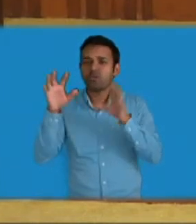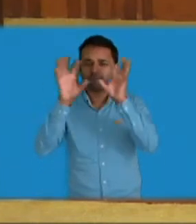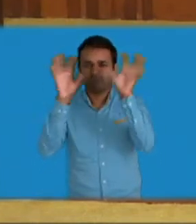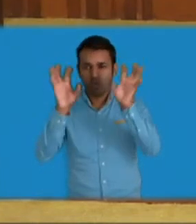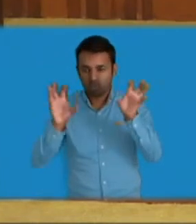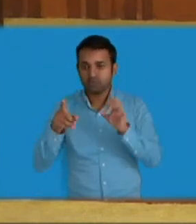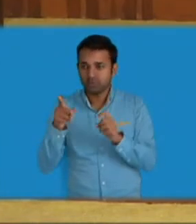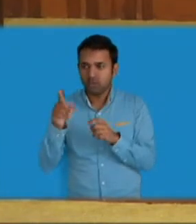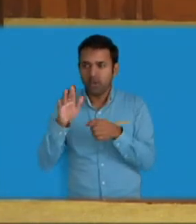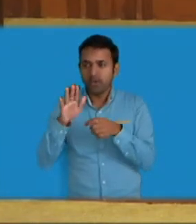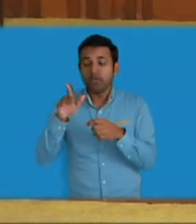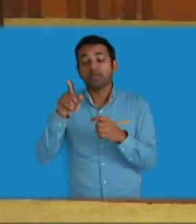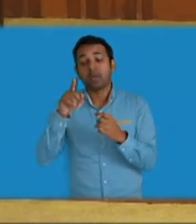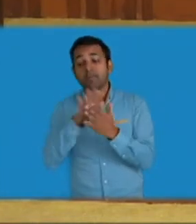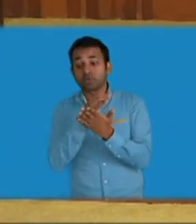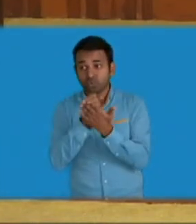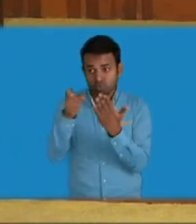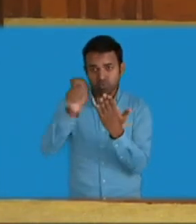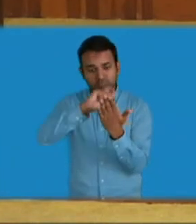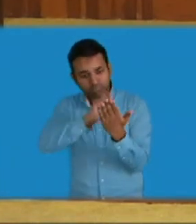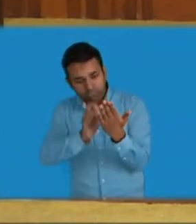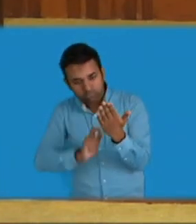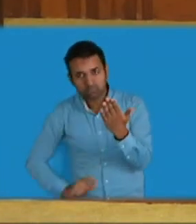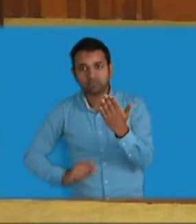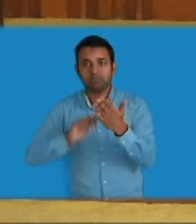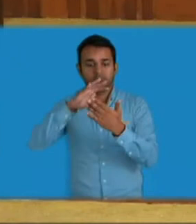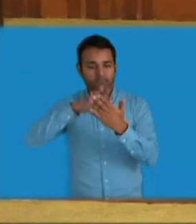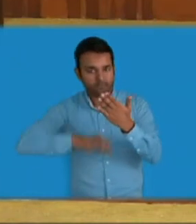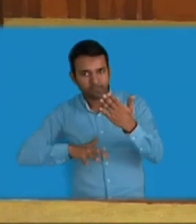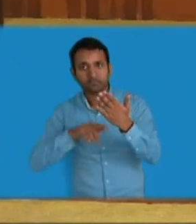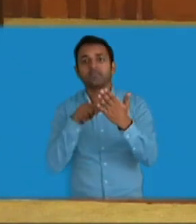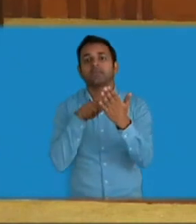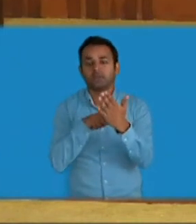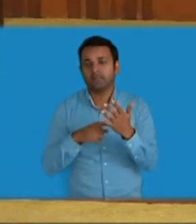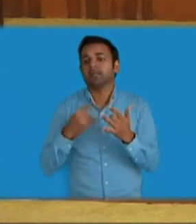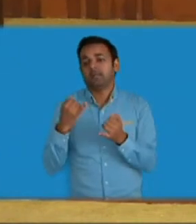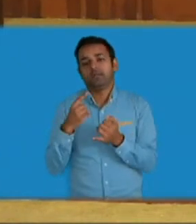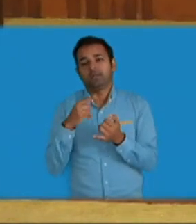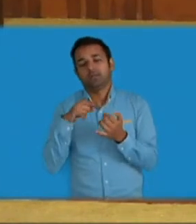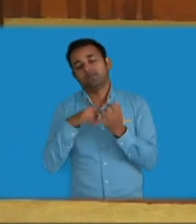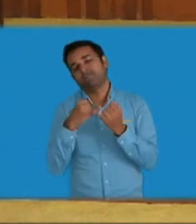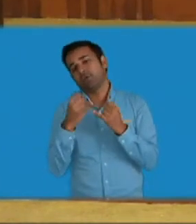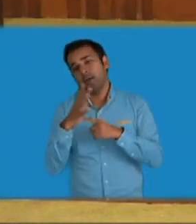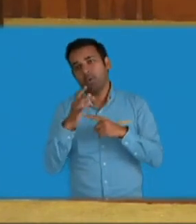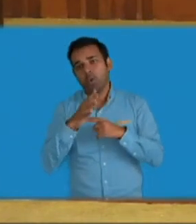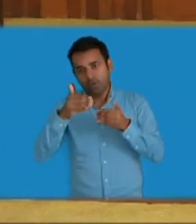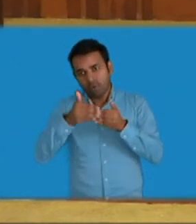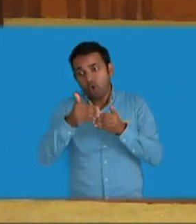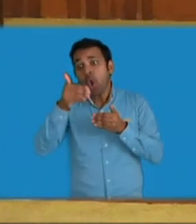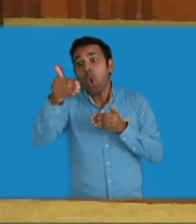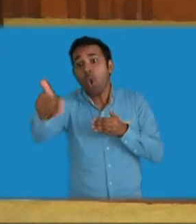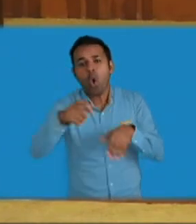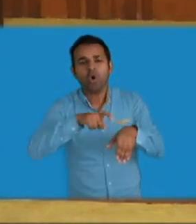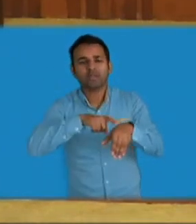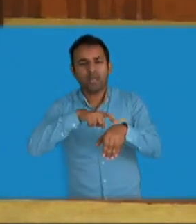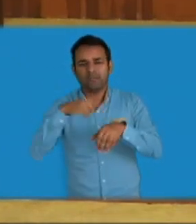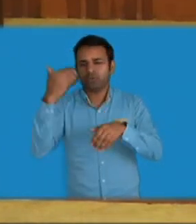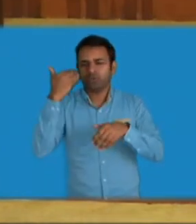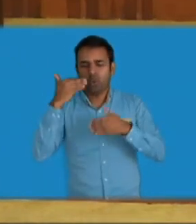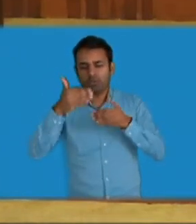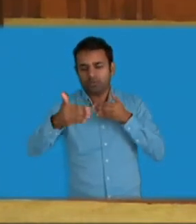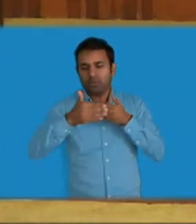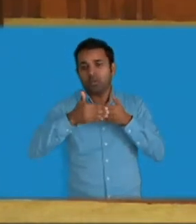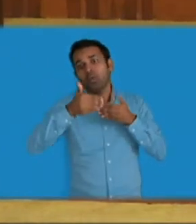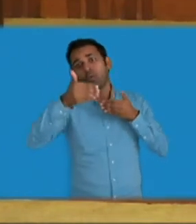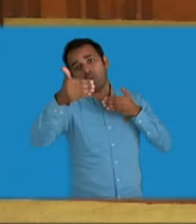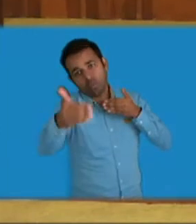robustly protected, because those things are very, very important in the long term and in terms of maintaining the